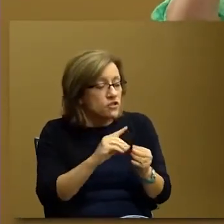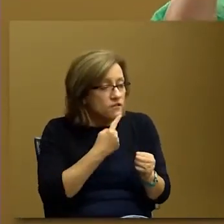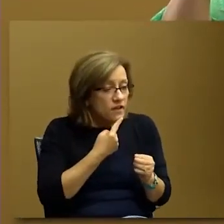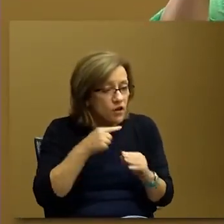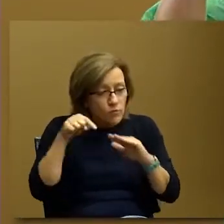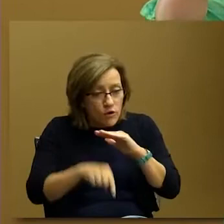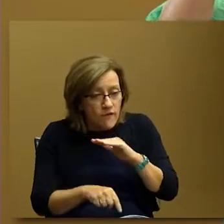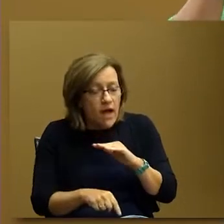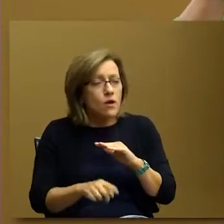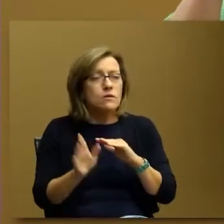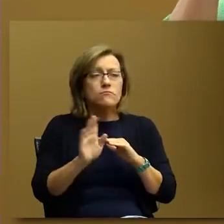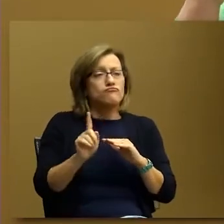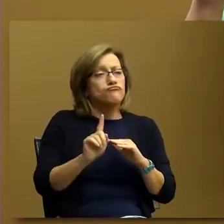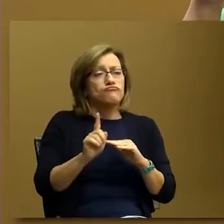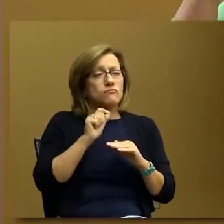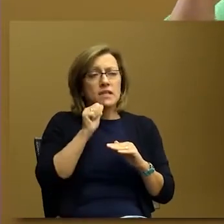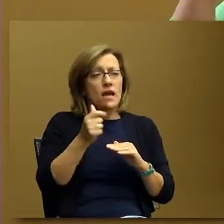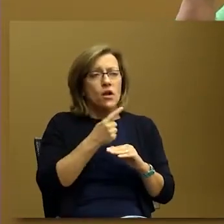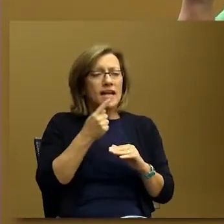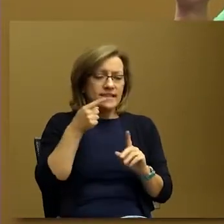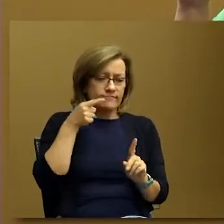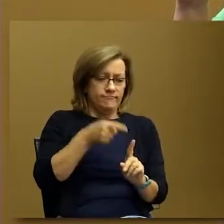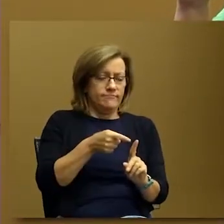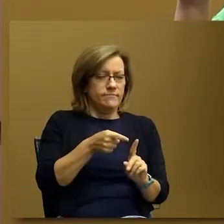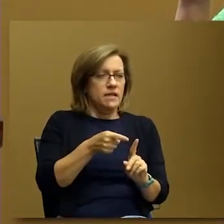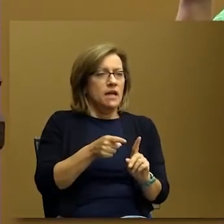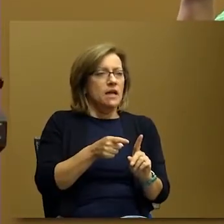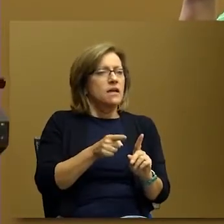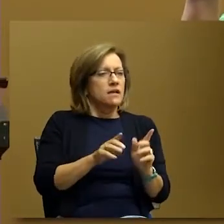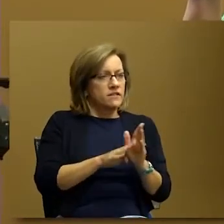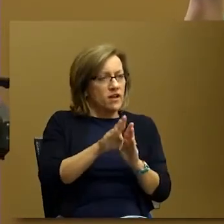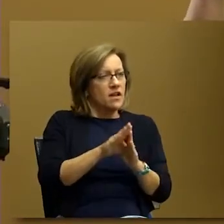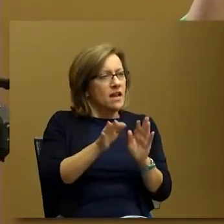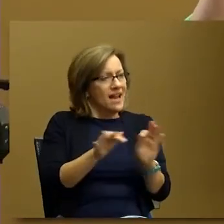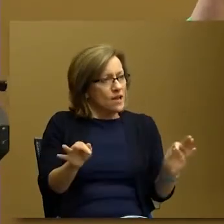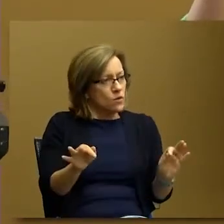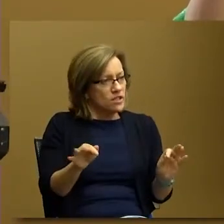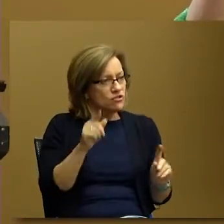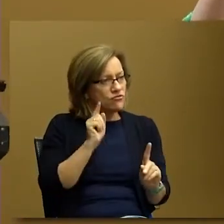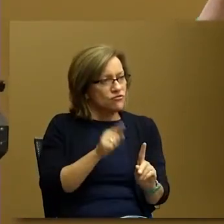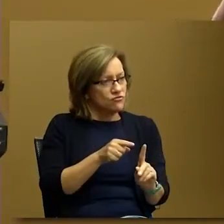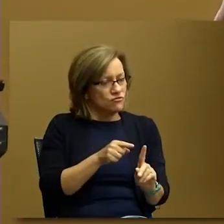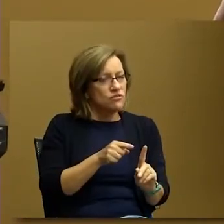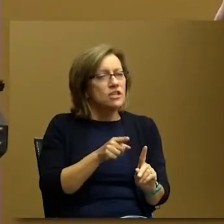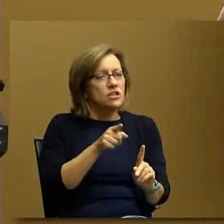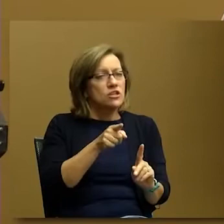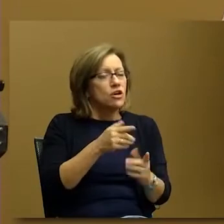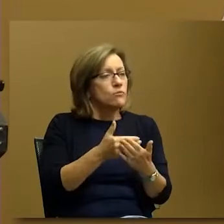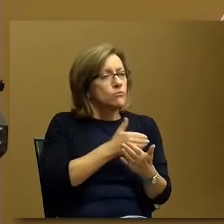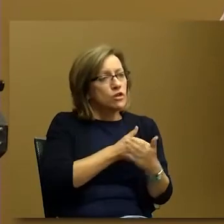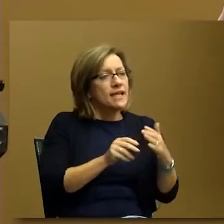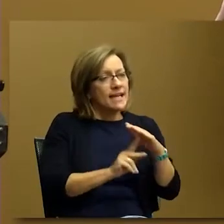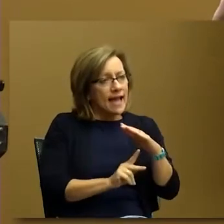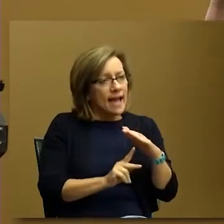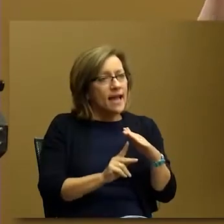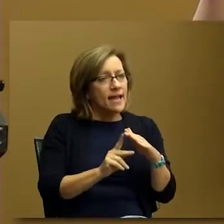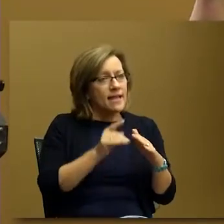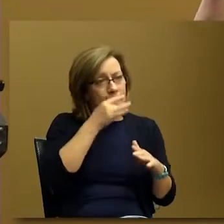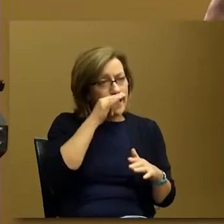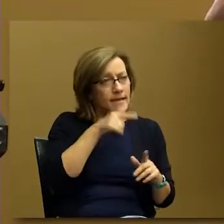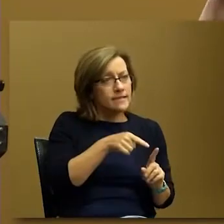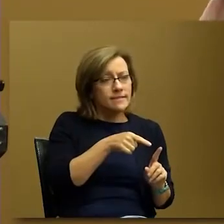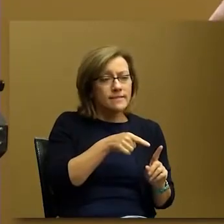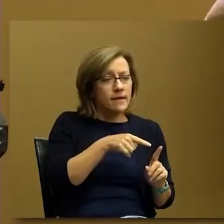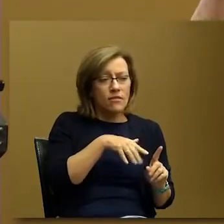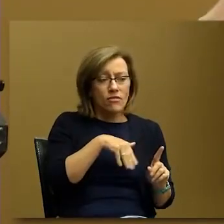Not necessarily. It's about language development. So your pre-K kids that